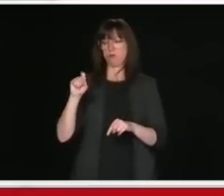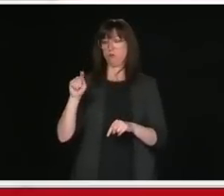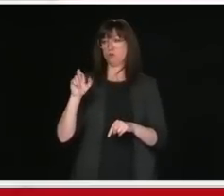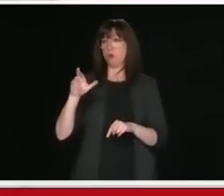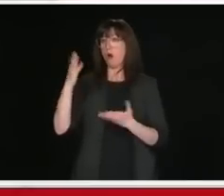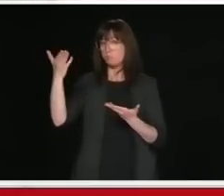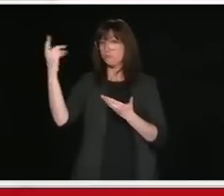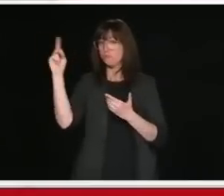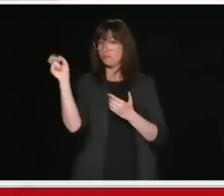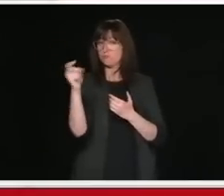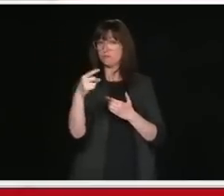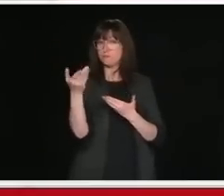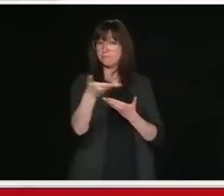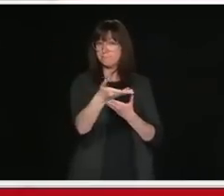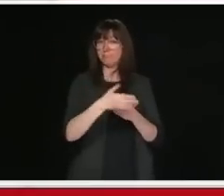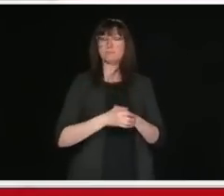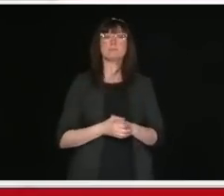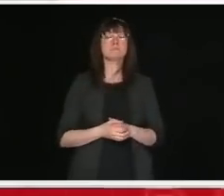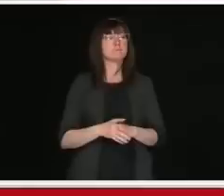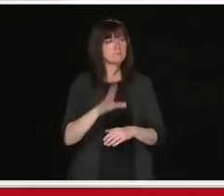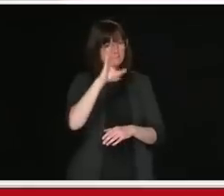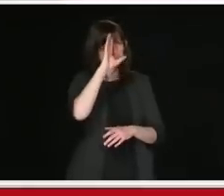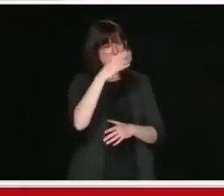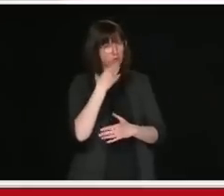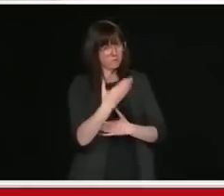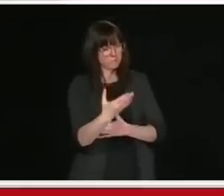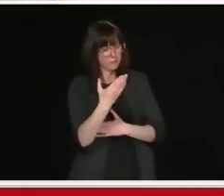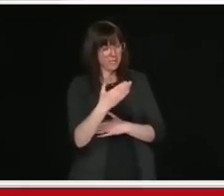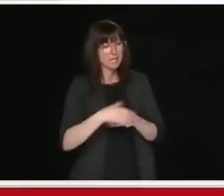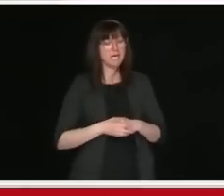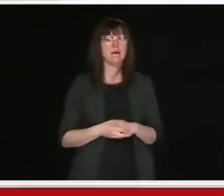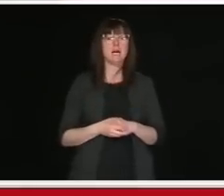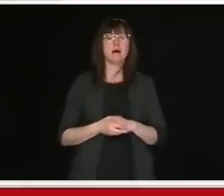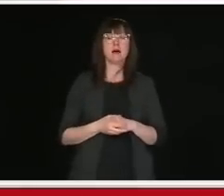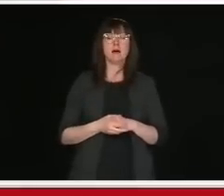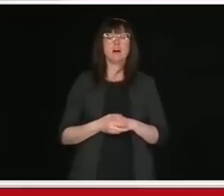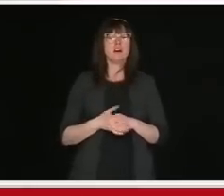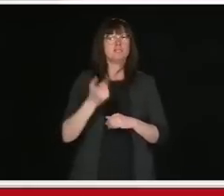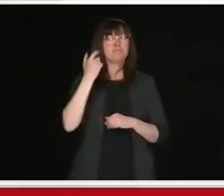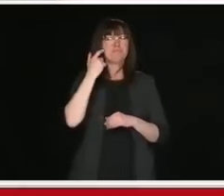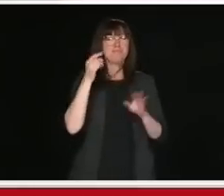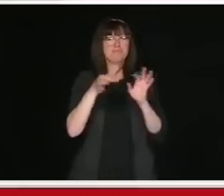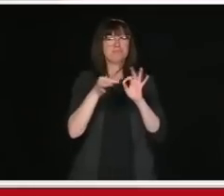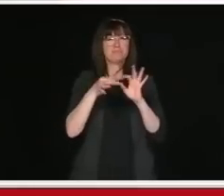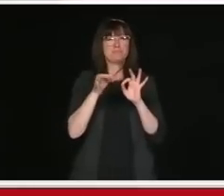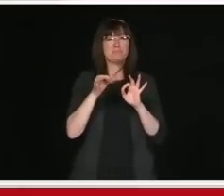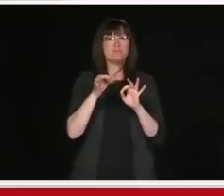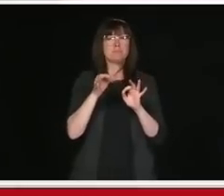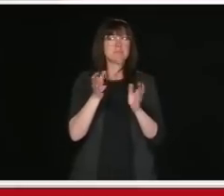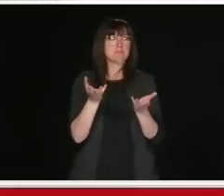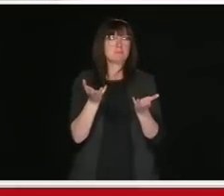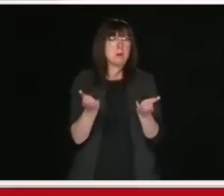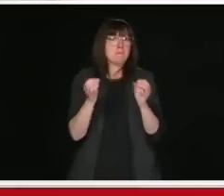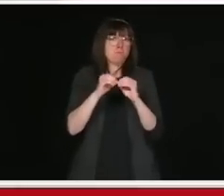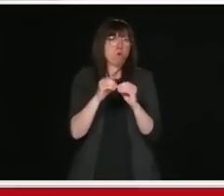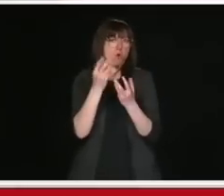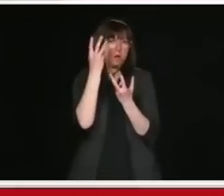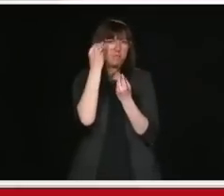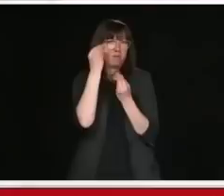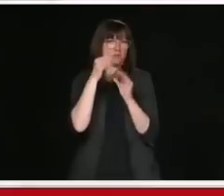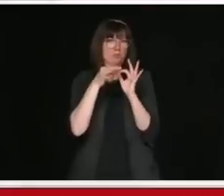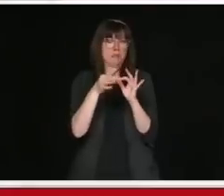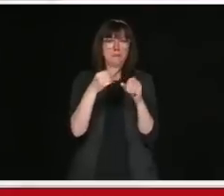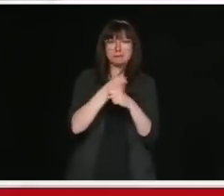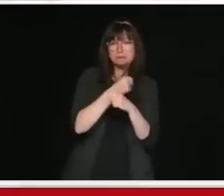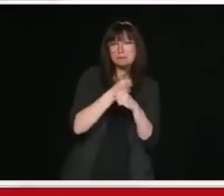Morning, Prime Minister. You mentioned getting more information on the numbers and predictions soon. What does soon mean,